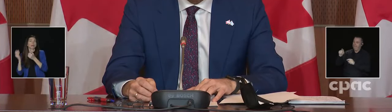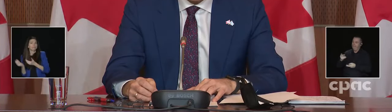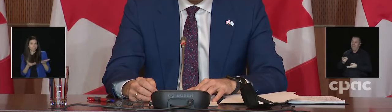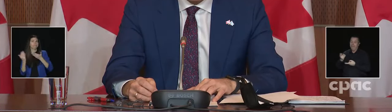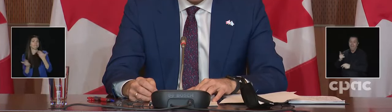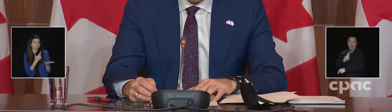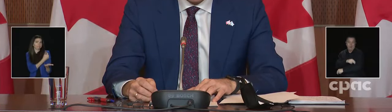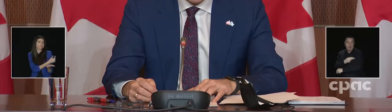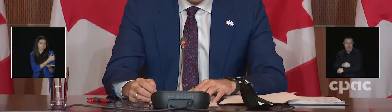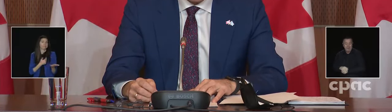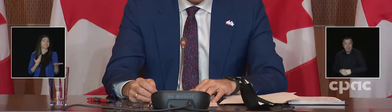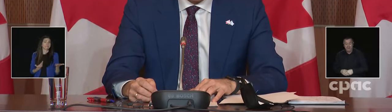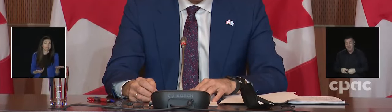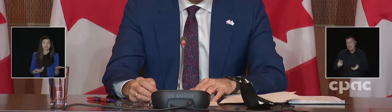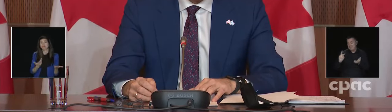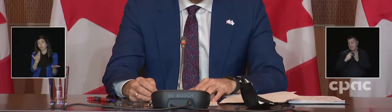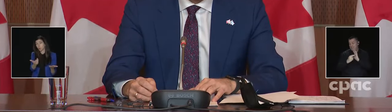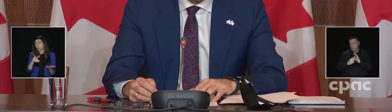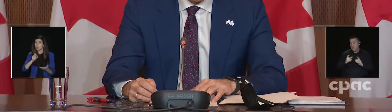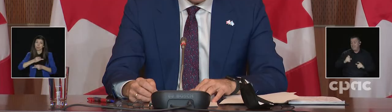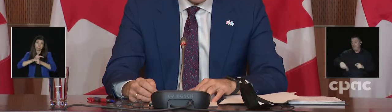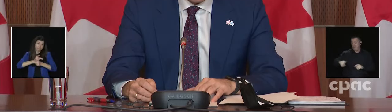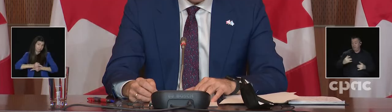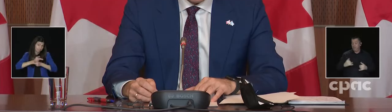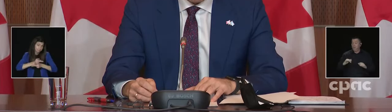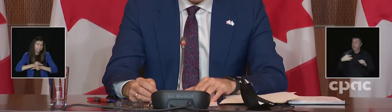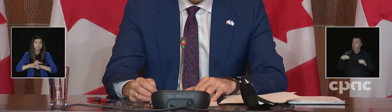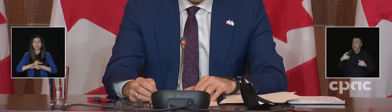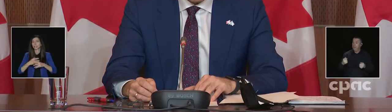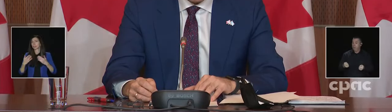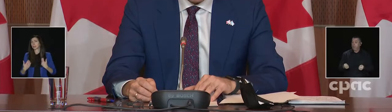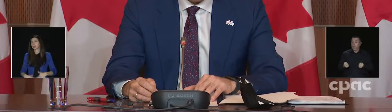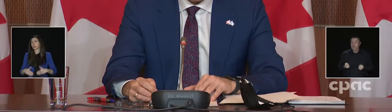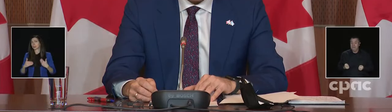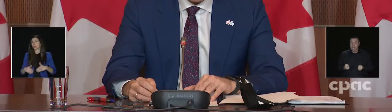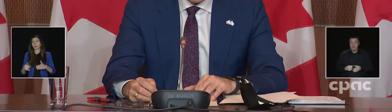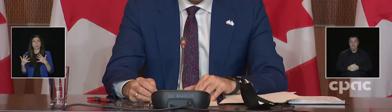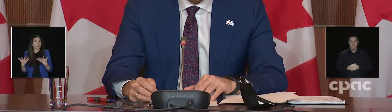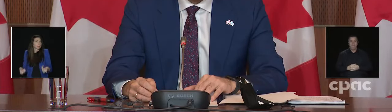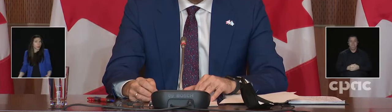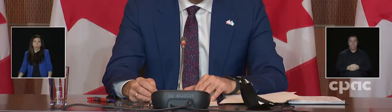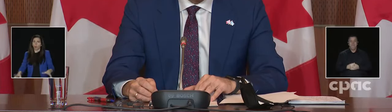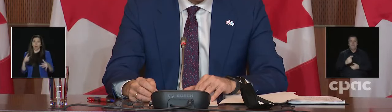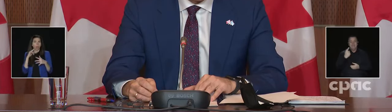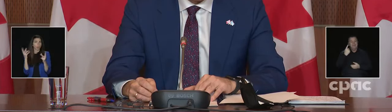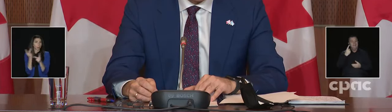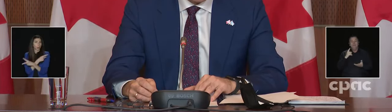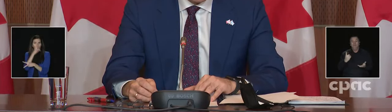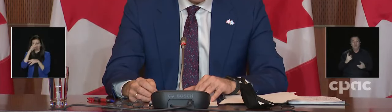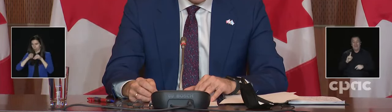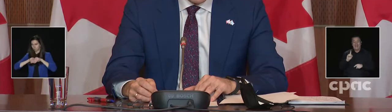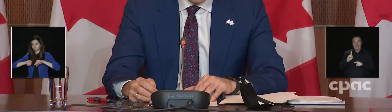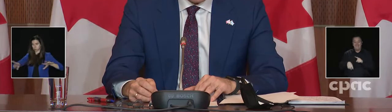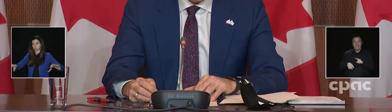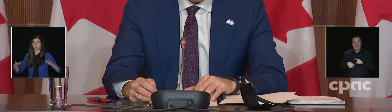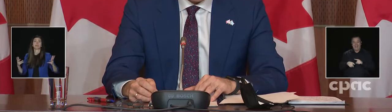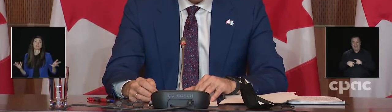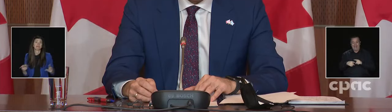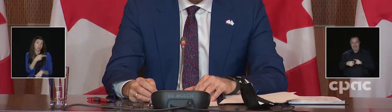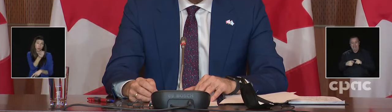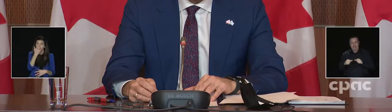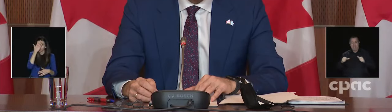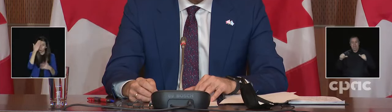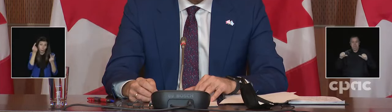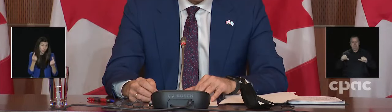to exercise prudence in order to limit the coming surge. We all know what to do. A,